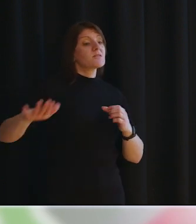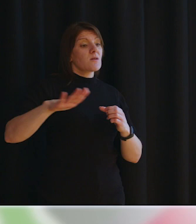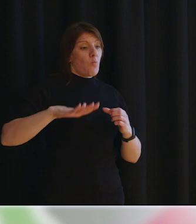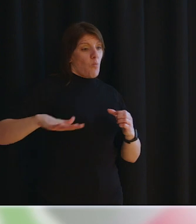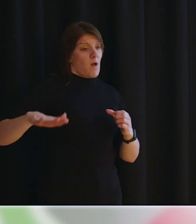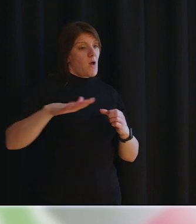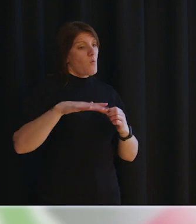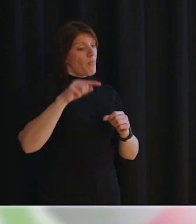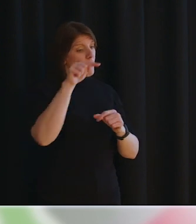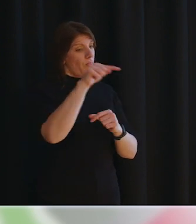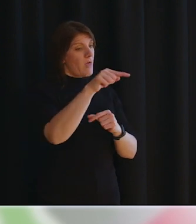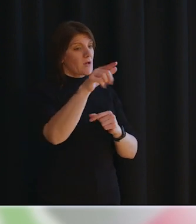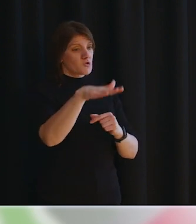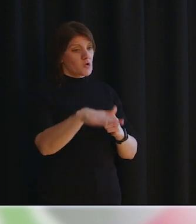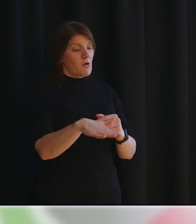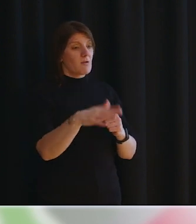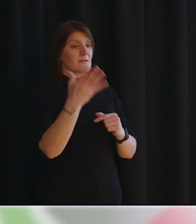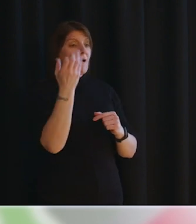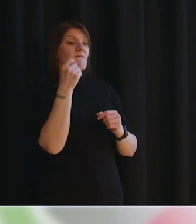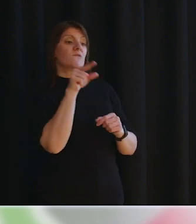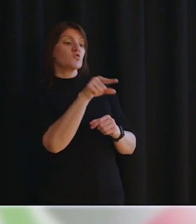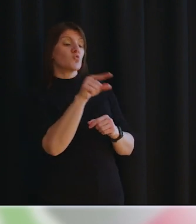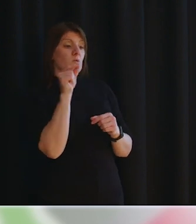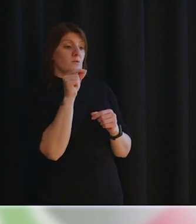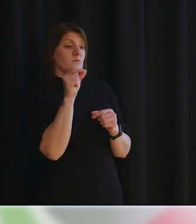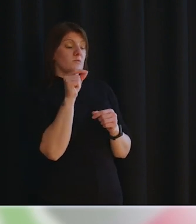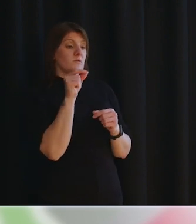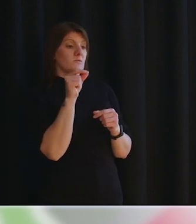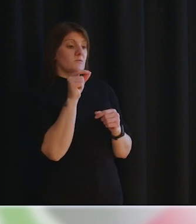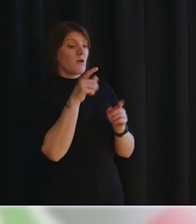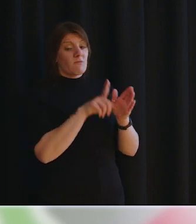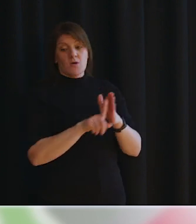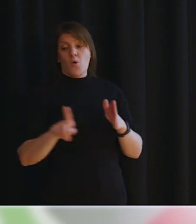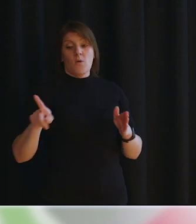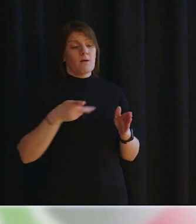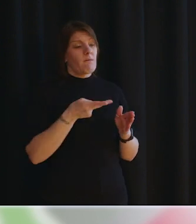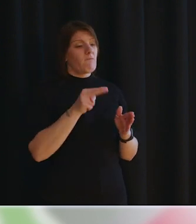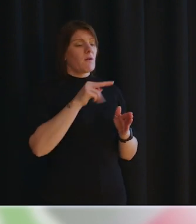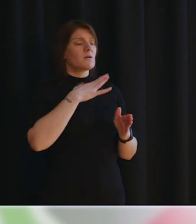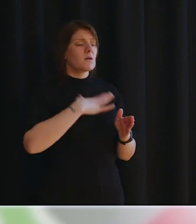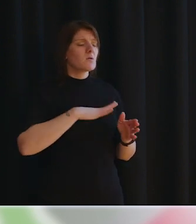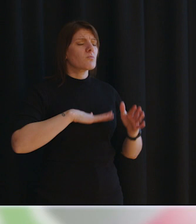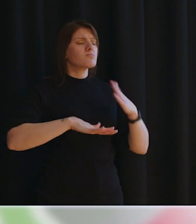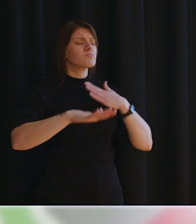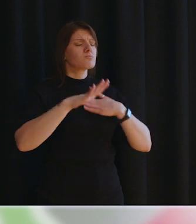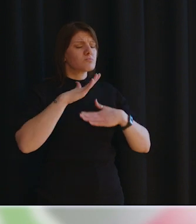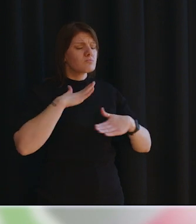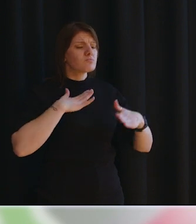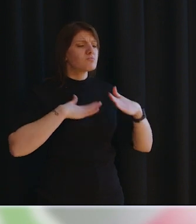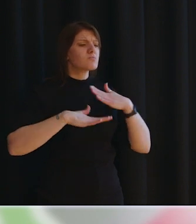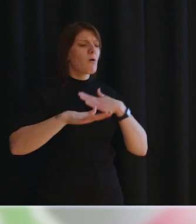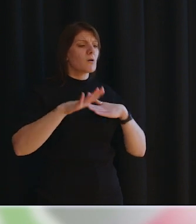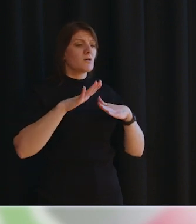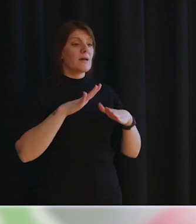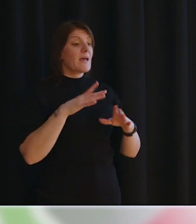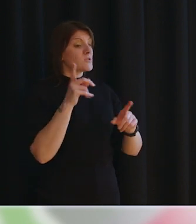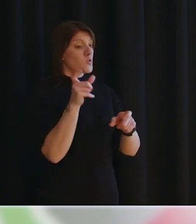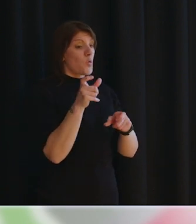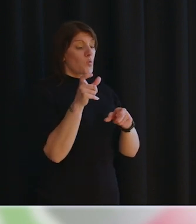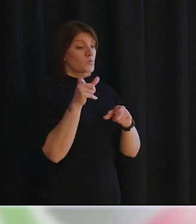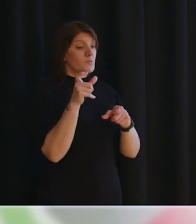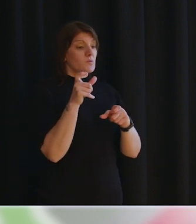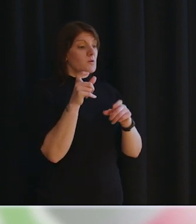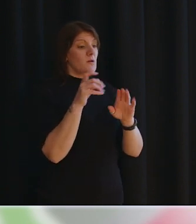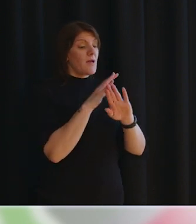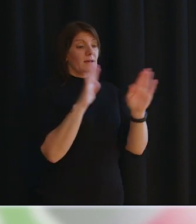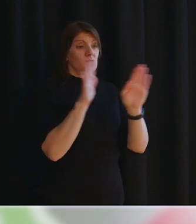going if they require somewhere to calm themselves. And it's a taught skill, it's not you are going here, it's do